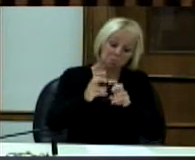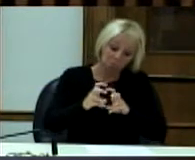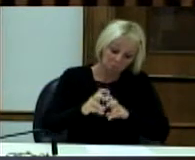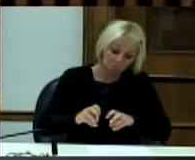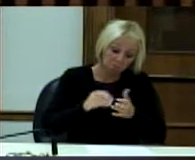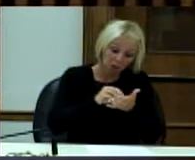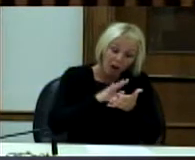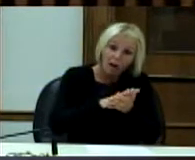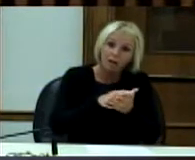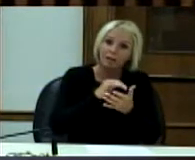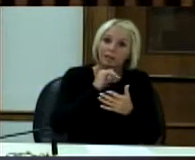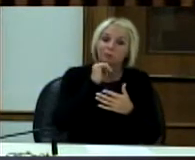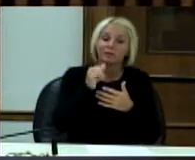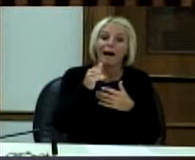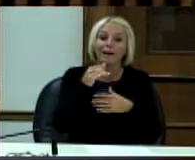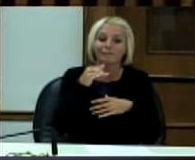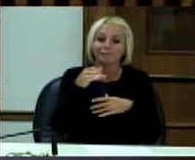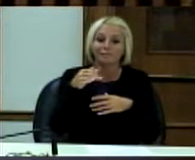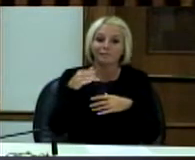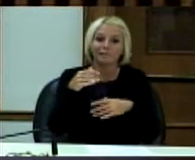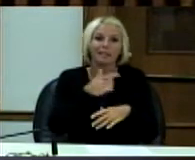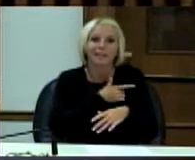out, and it's not frivolous.